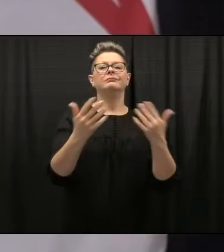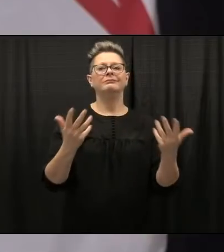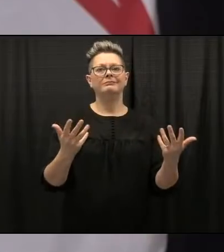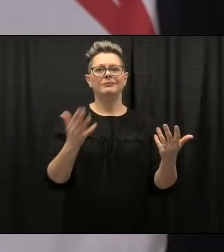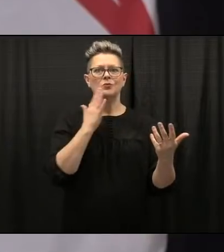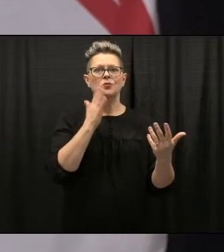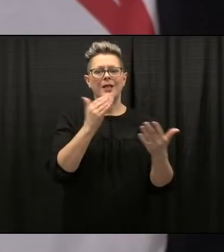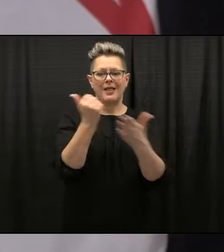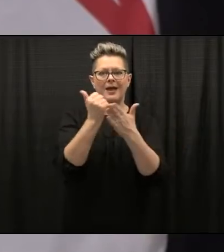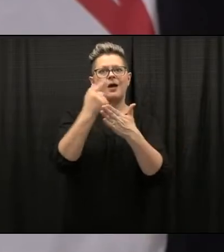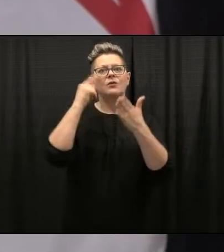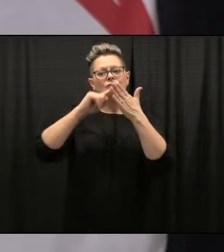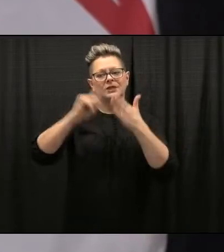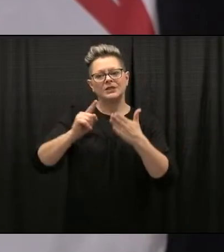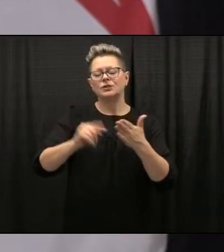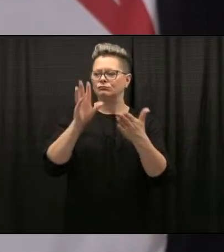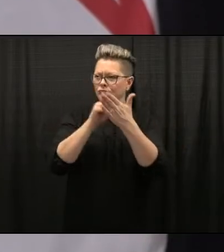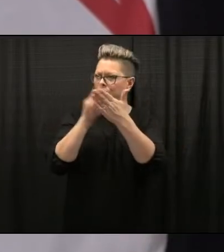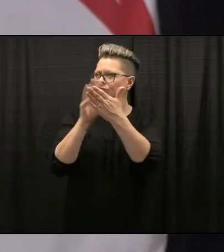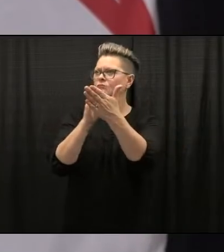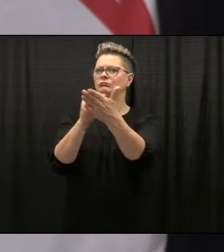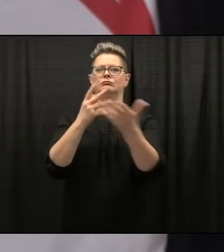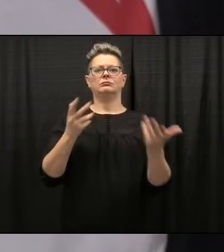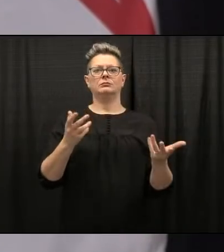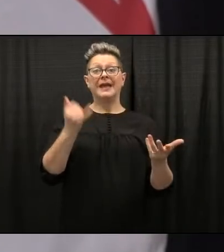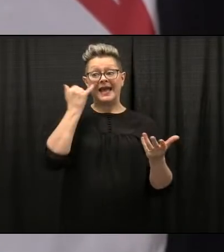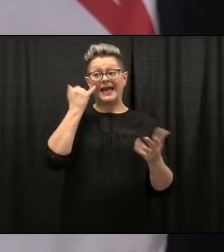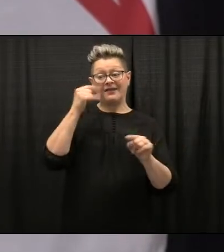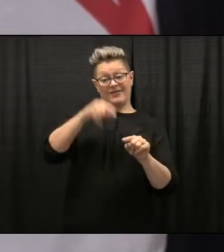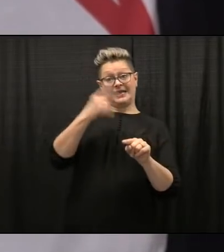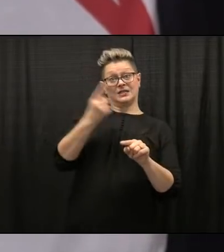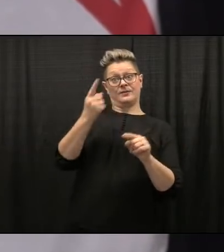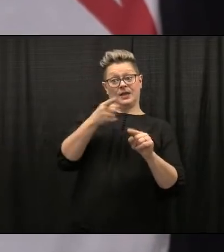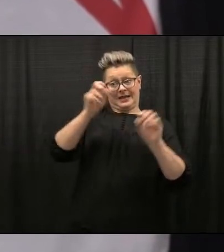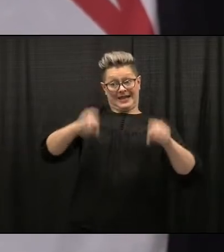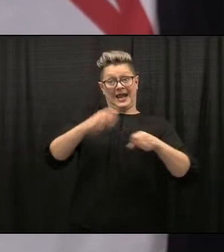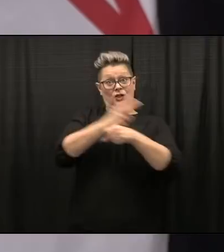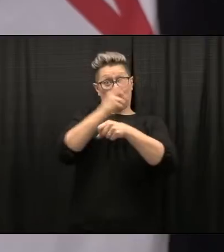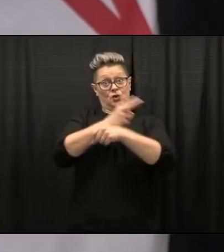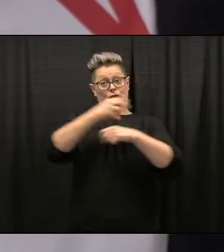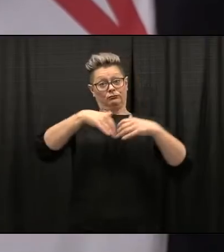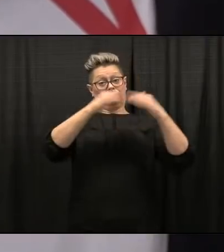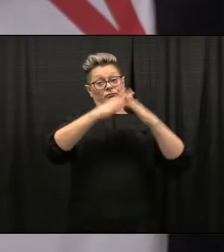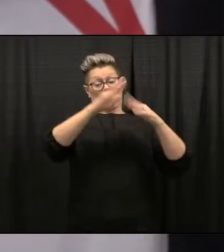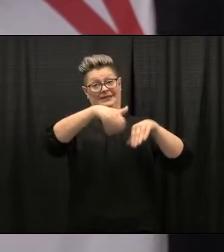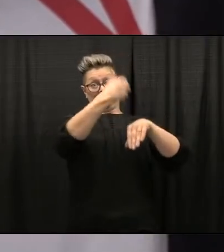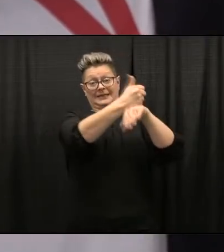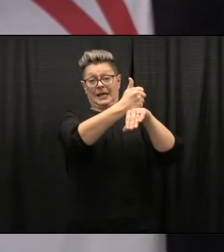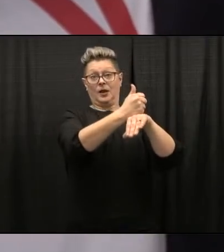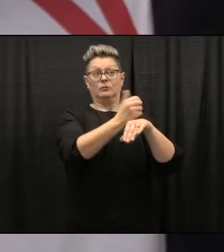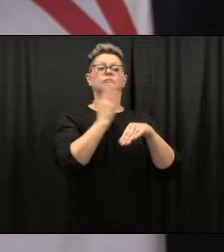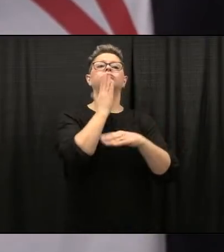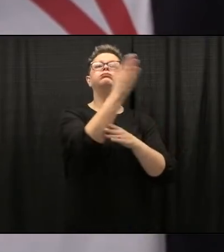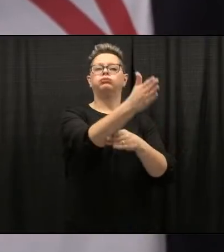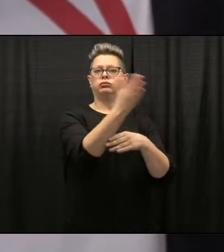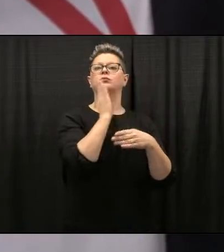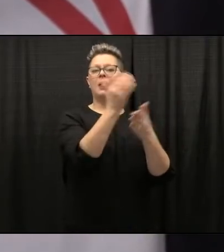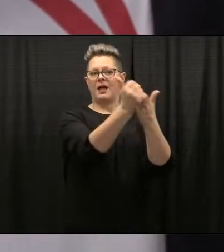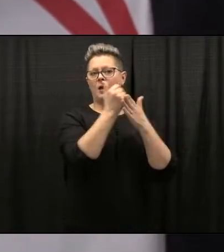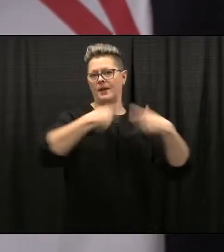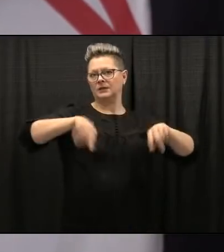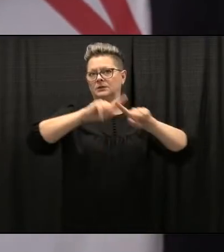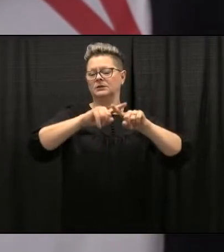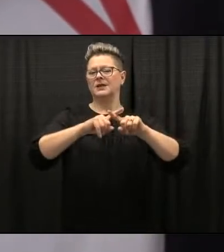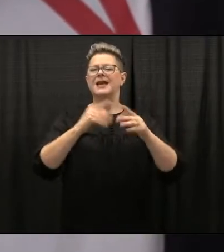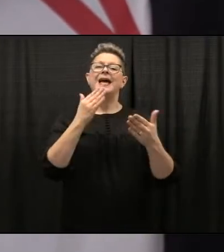be a piece of infrastructure that will be built in that we can use in the future. So thanks all for joining us today. We